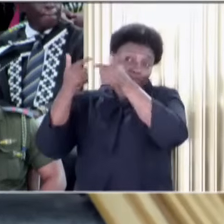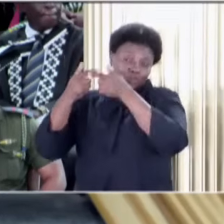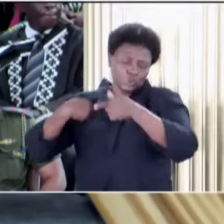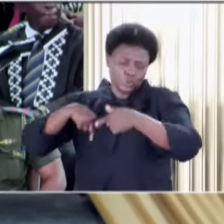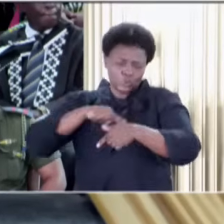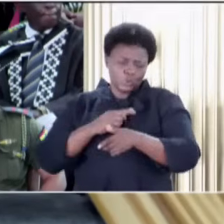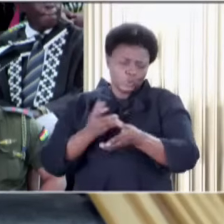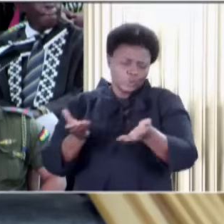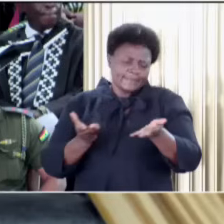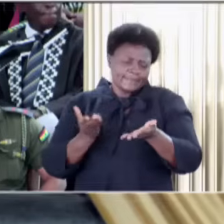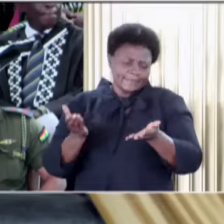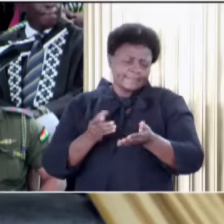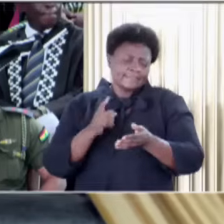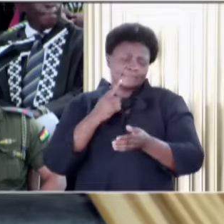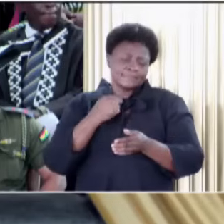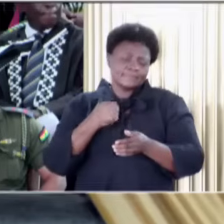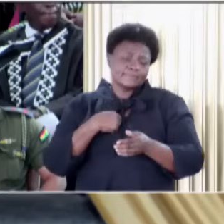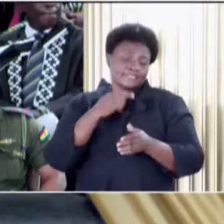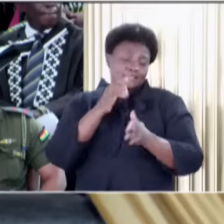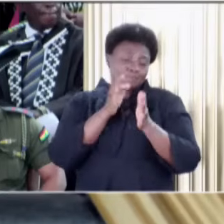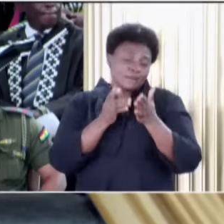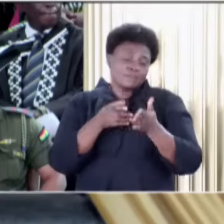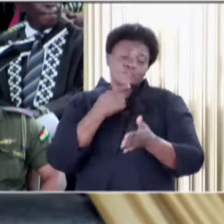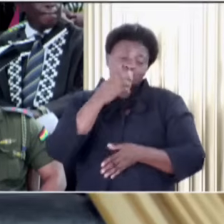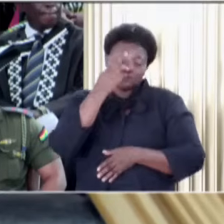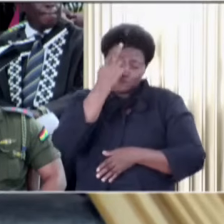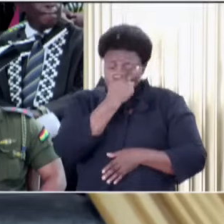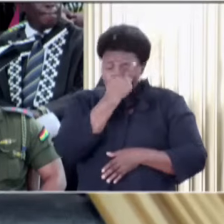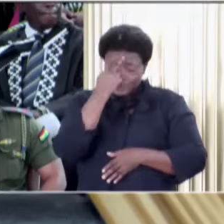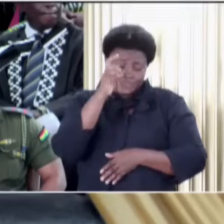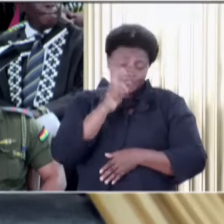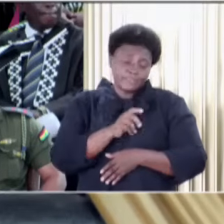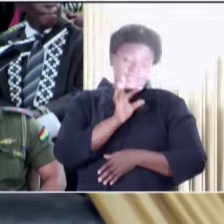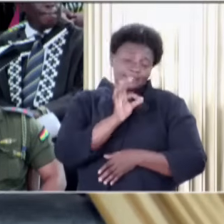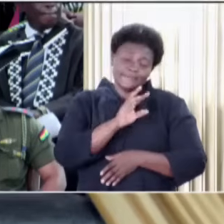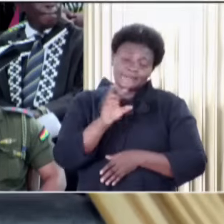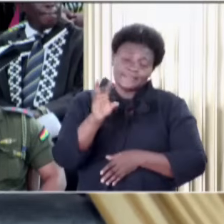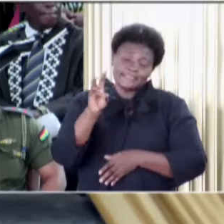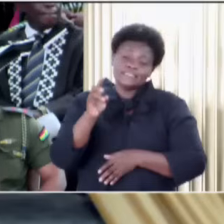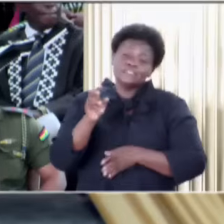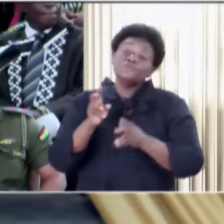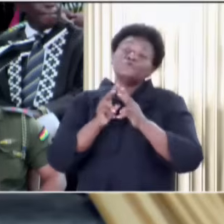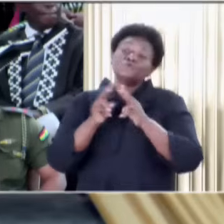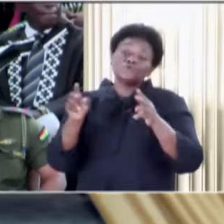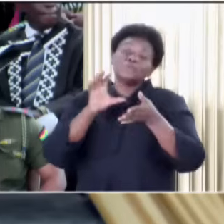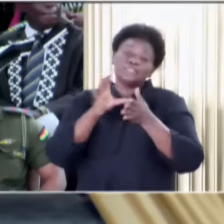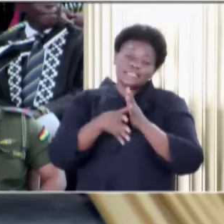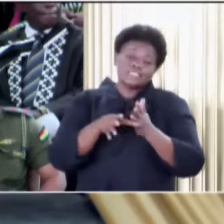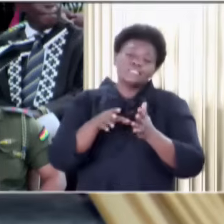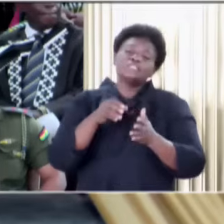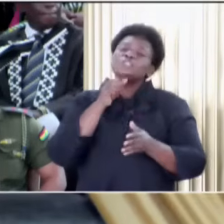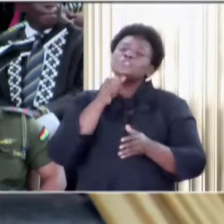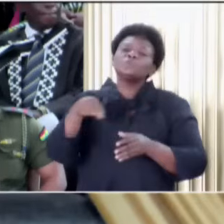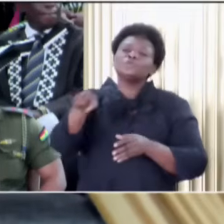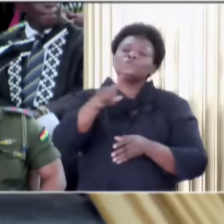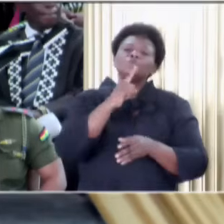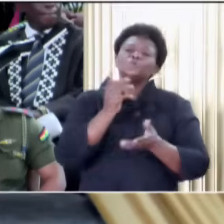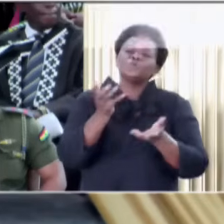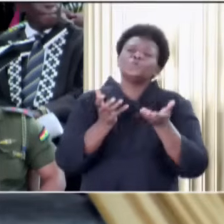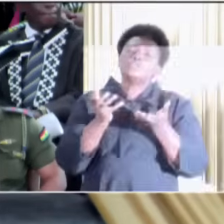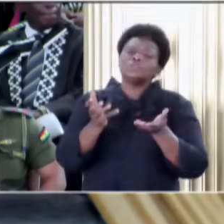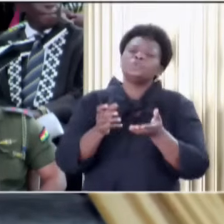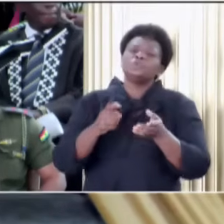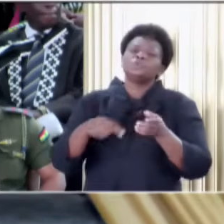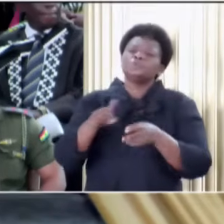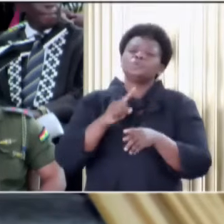today. And as the scripture says in Romans chapter 9, verse 16, so then, it is not of him that willeth, nor